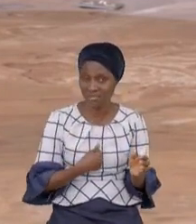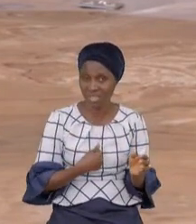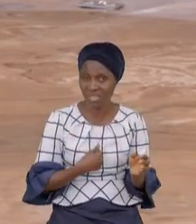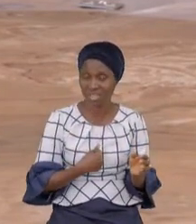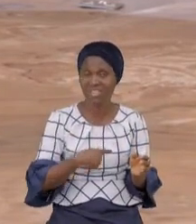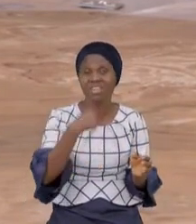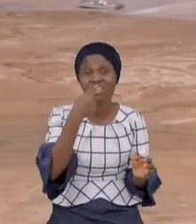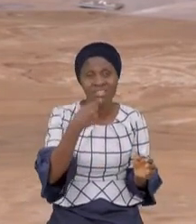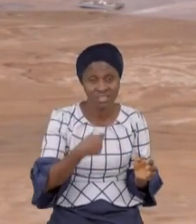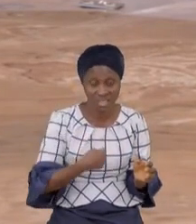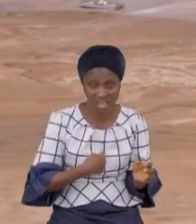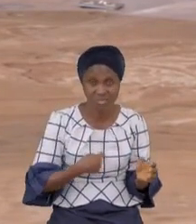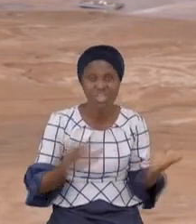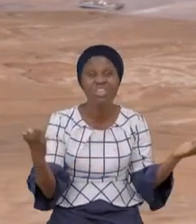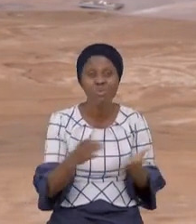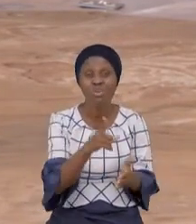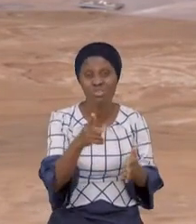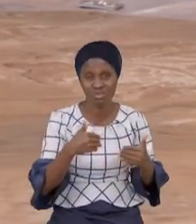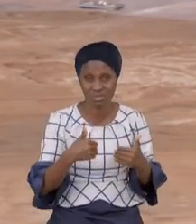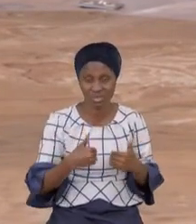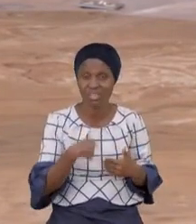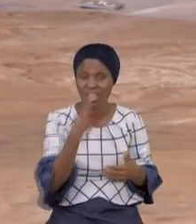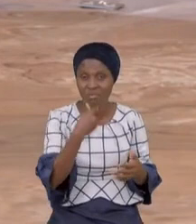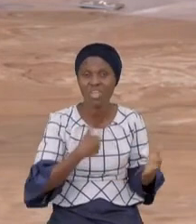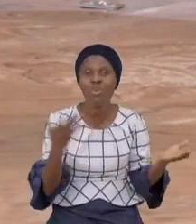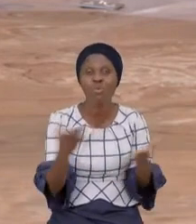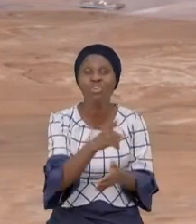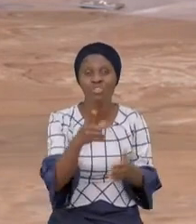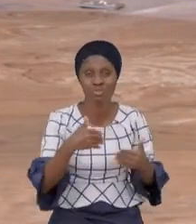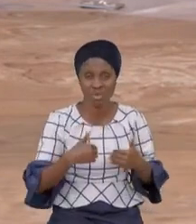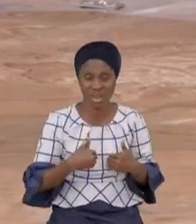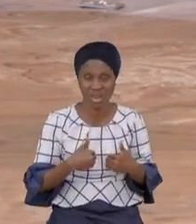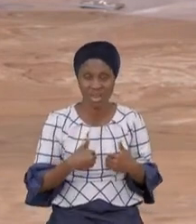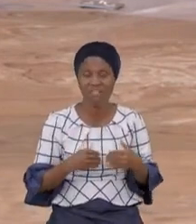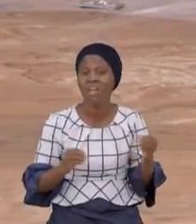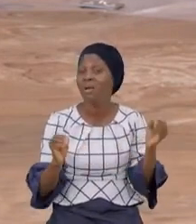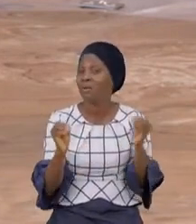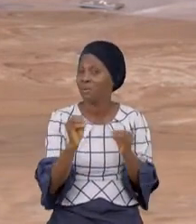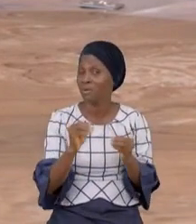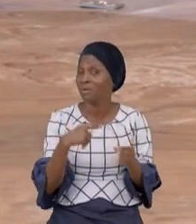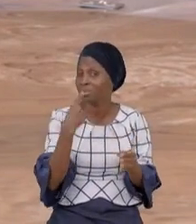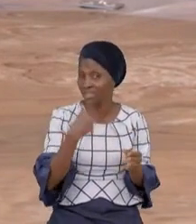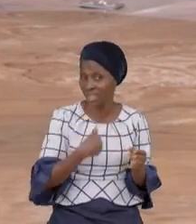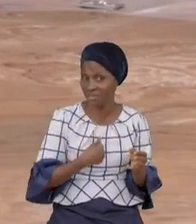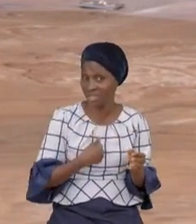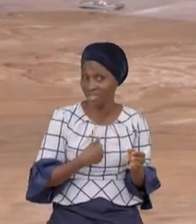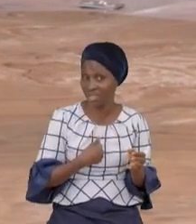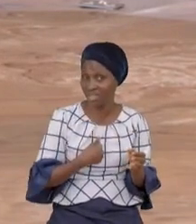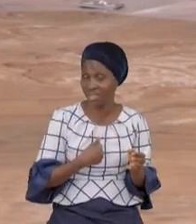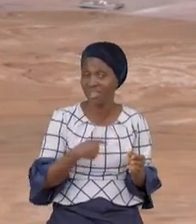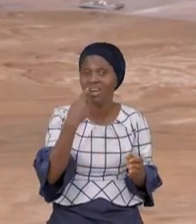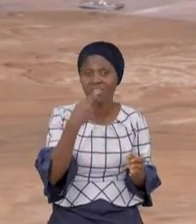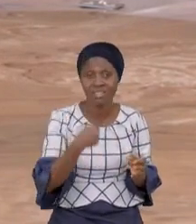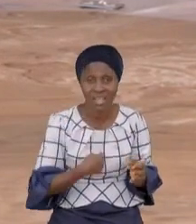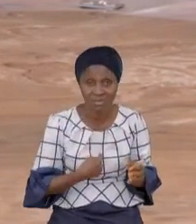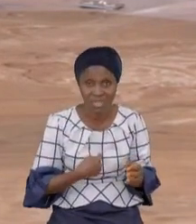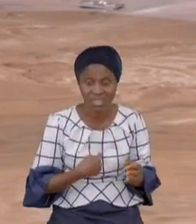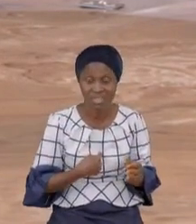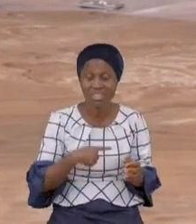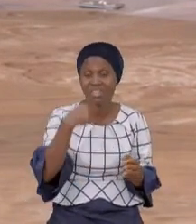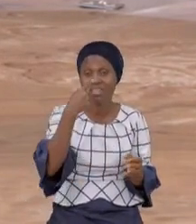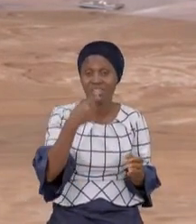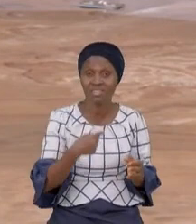tell me, tell me, tell me what you have. Oh, tell me, tell